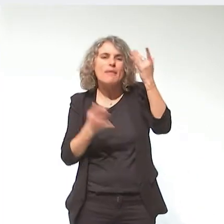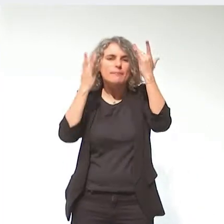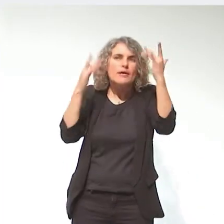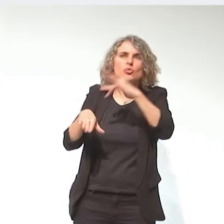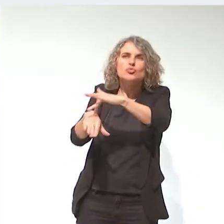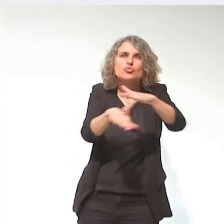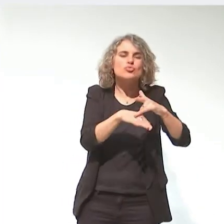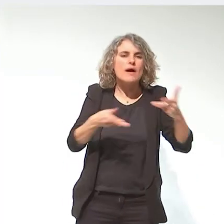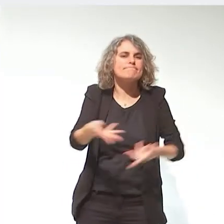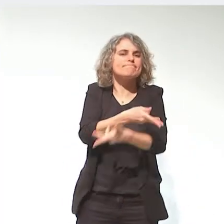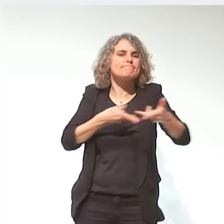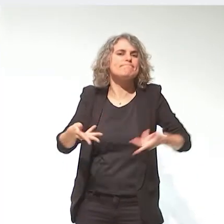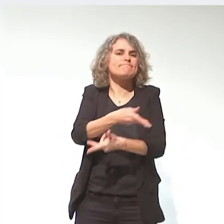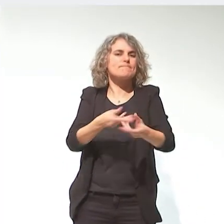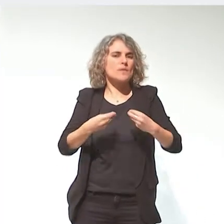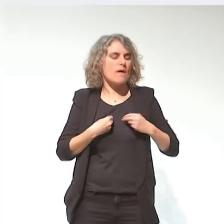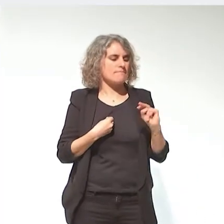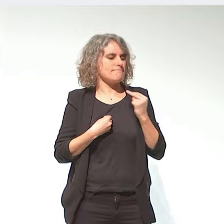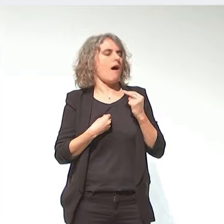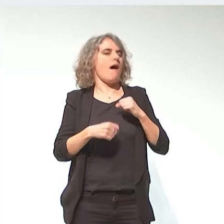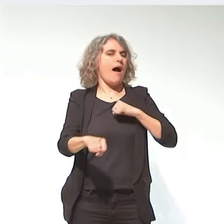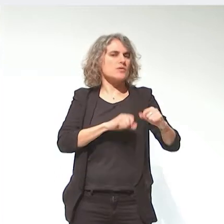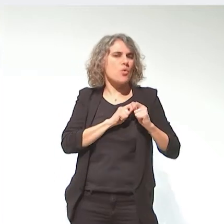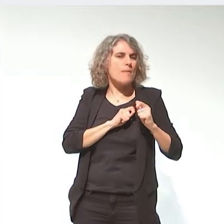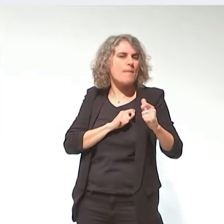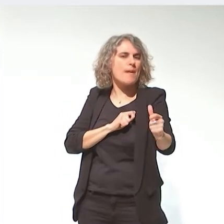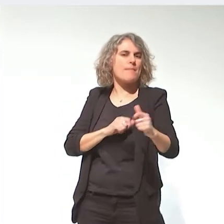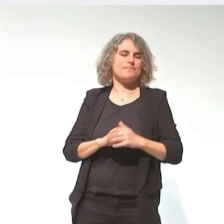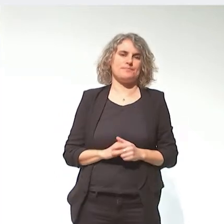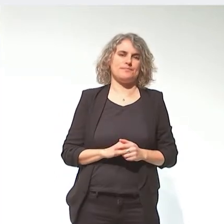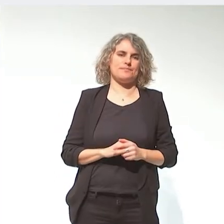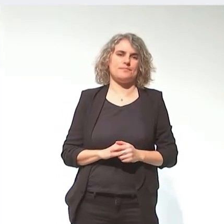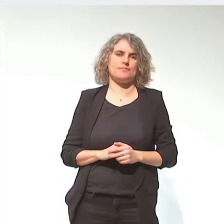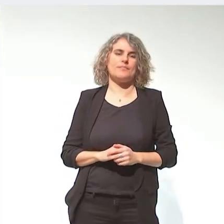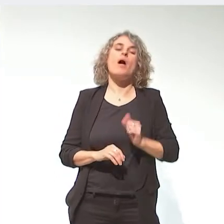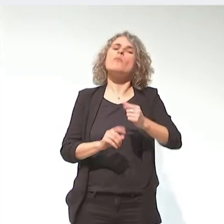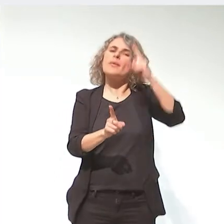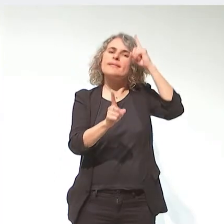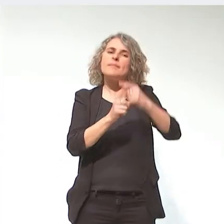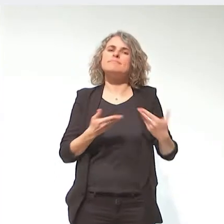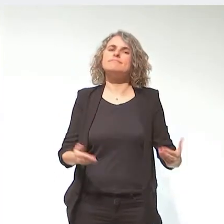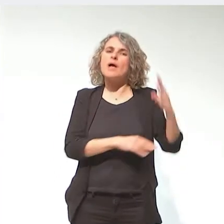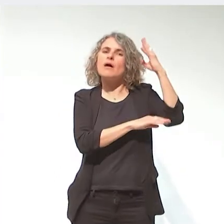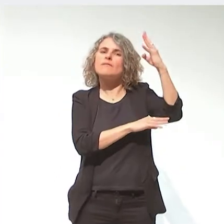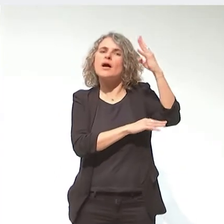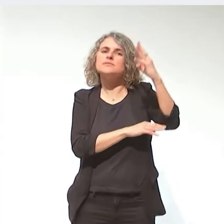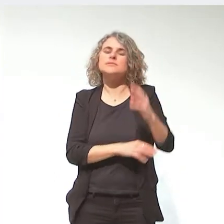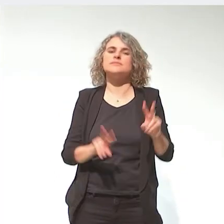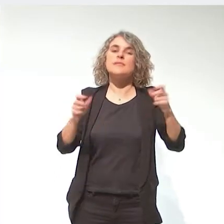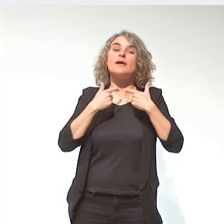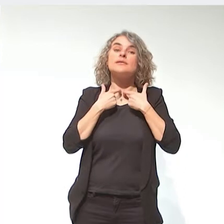forward. Coming to the first theme of the conference, accessibility is an enabler of